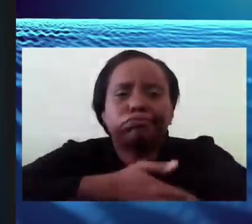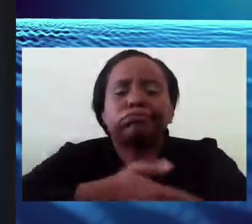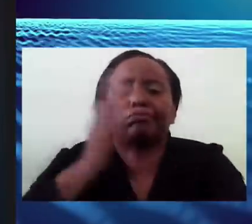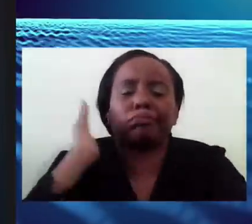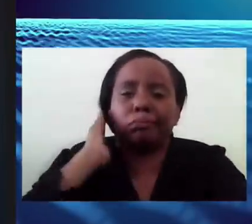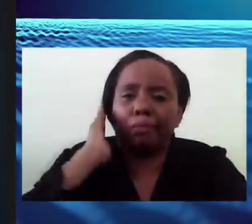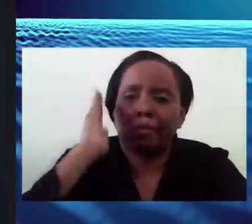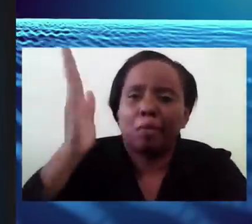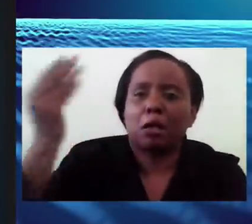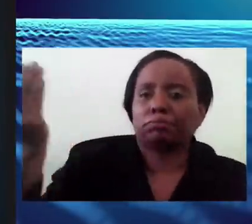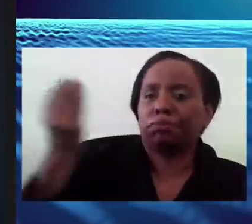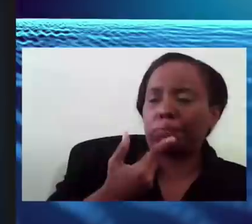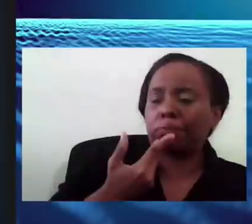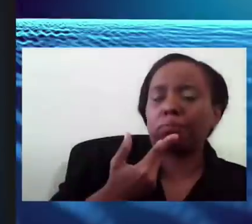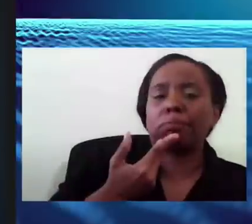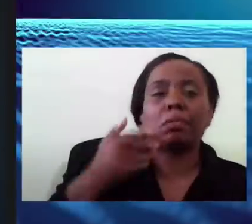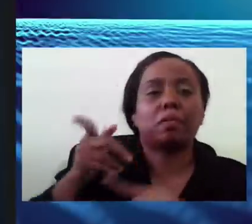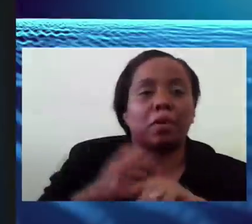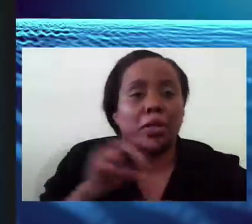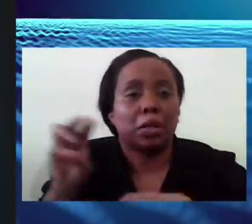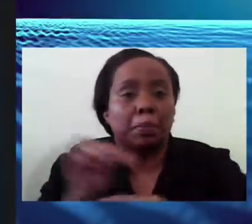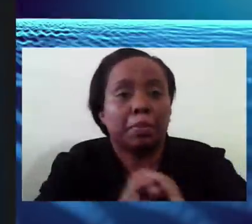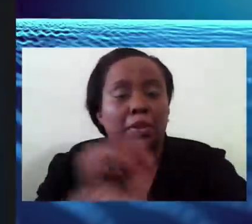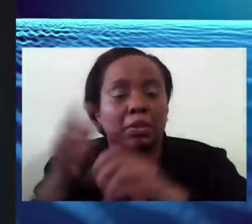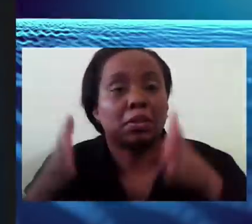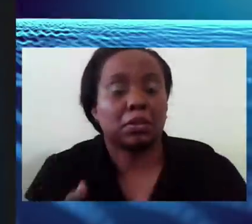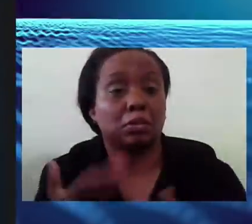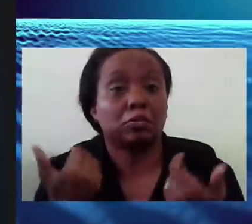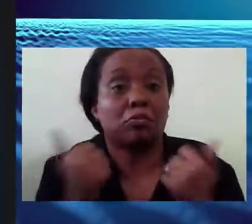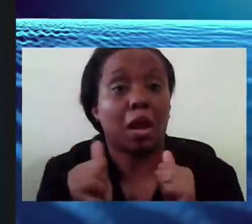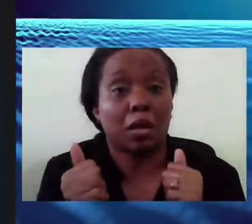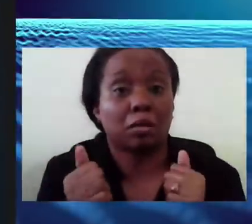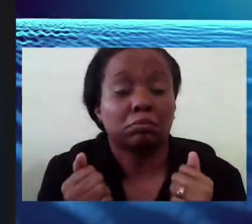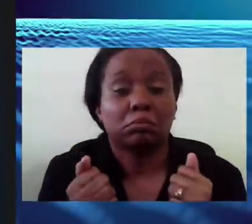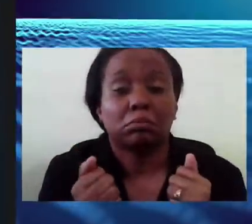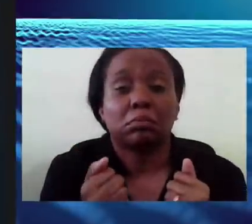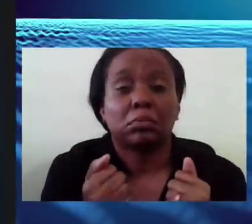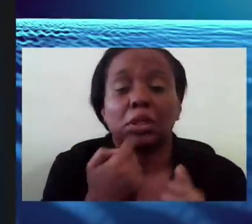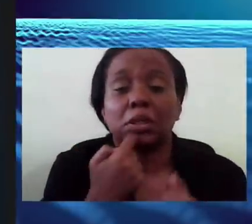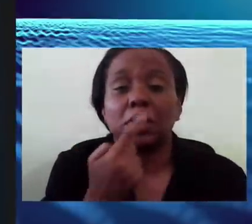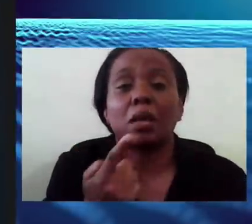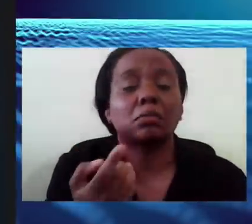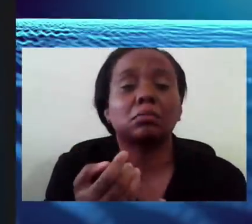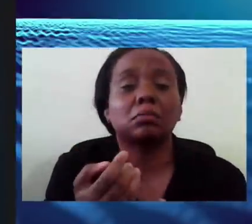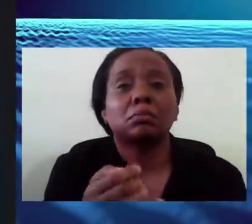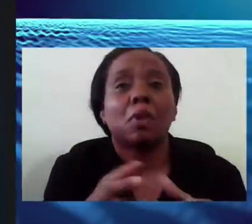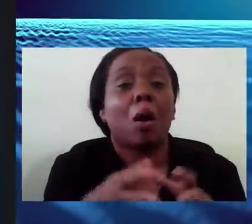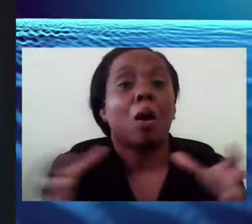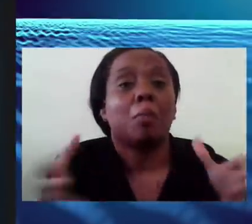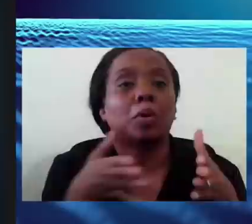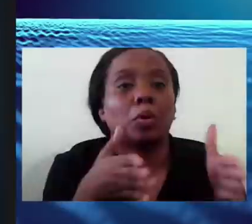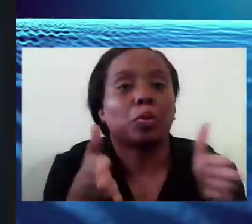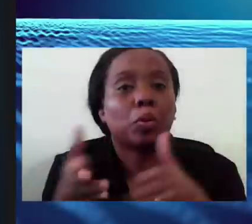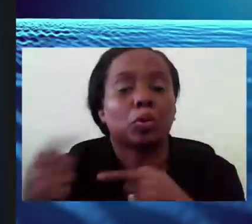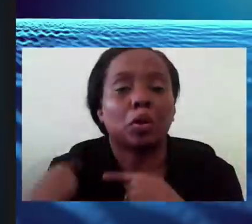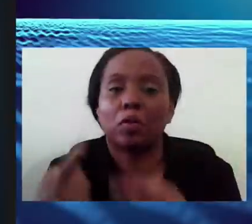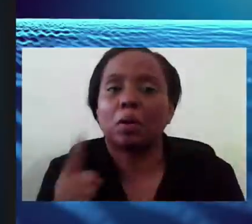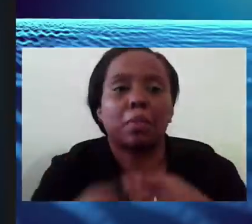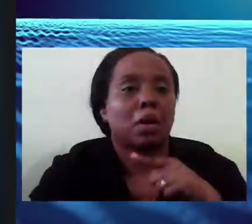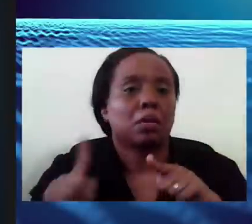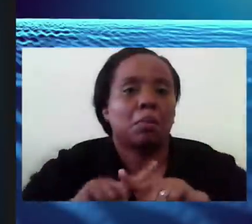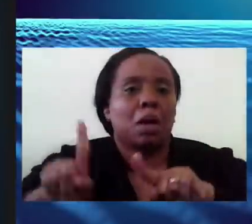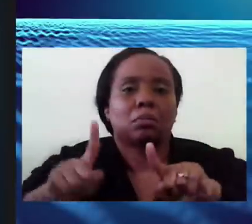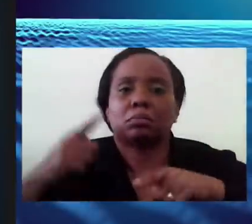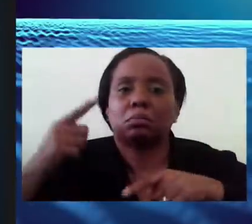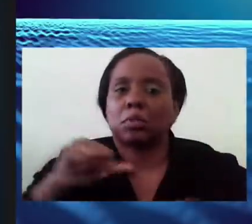Minister of Public Works and try to give you a percentage completion by tomorrow, but I can't give you a percentage completion at this